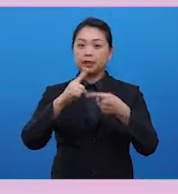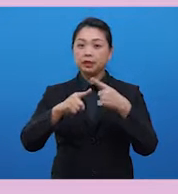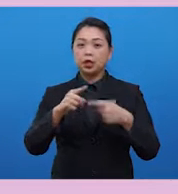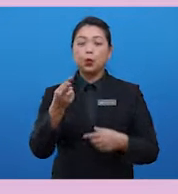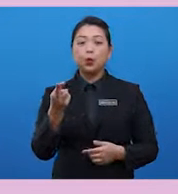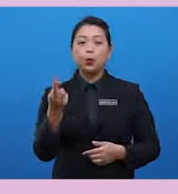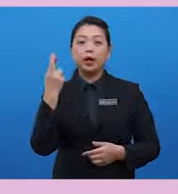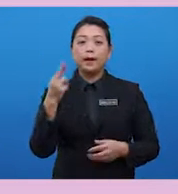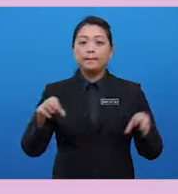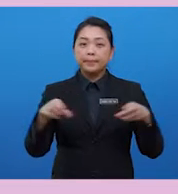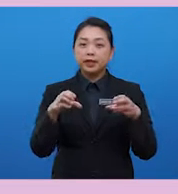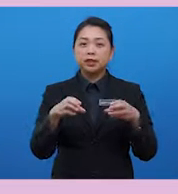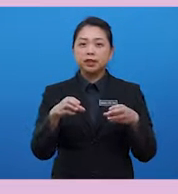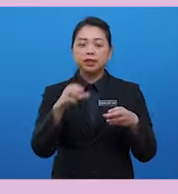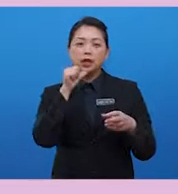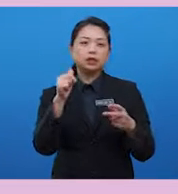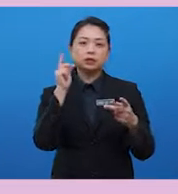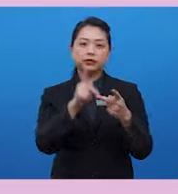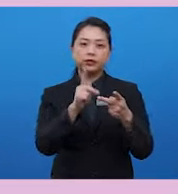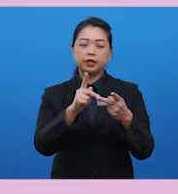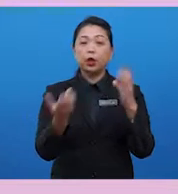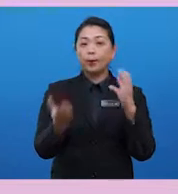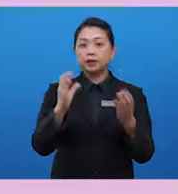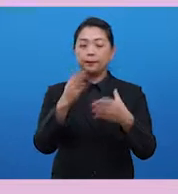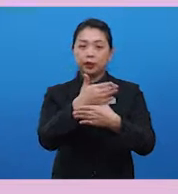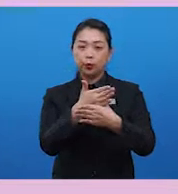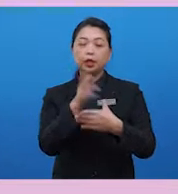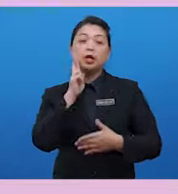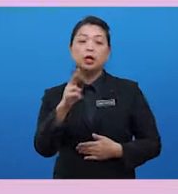were making inconsiderate comparisons